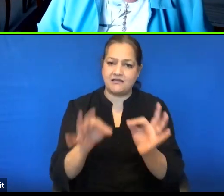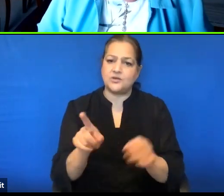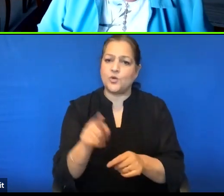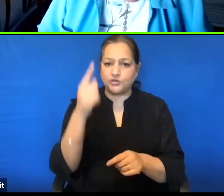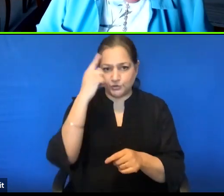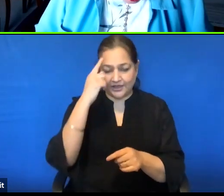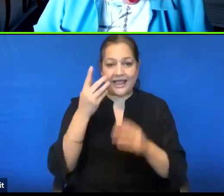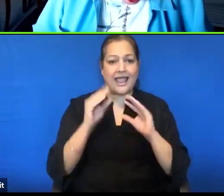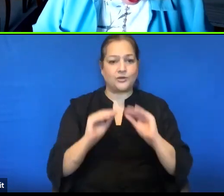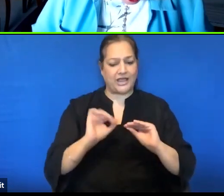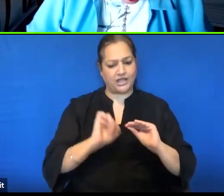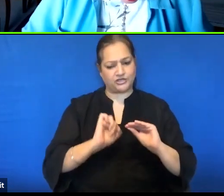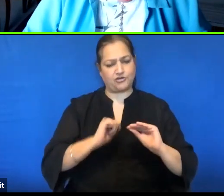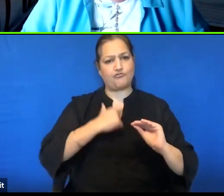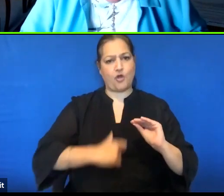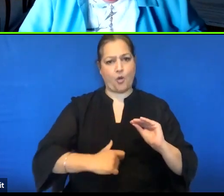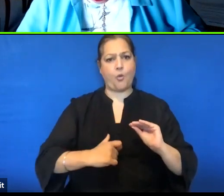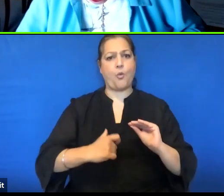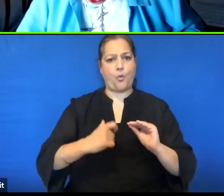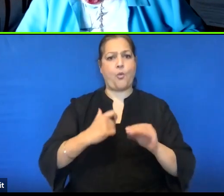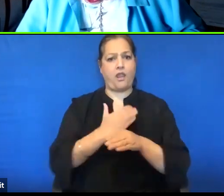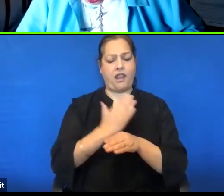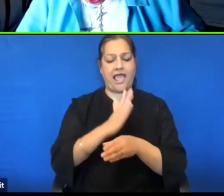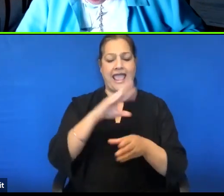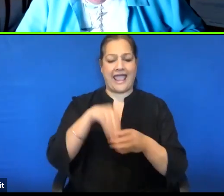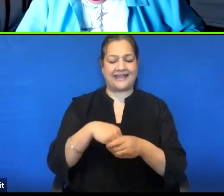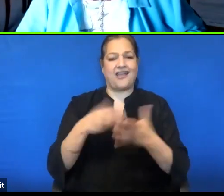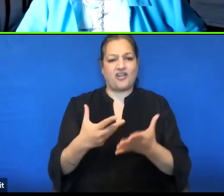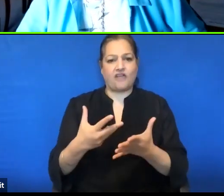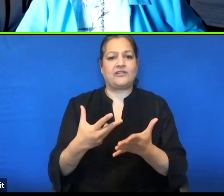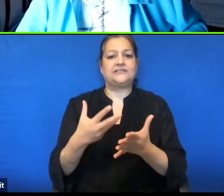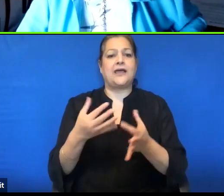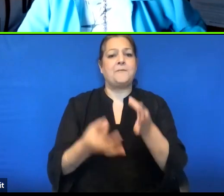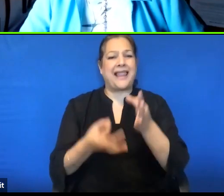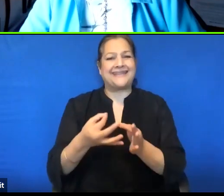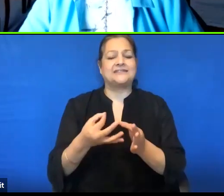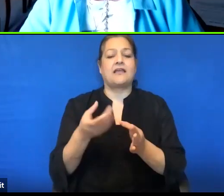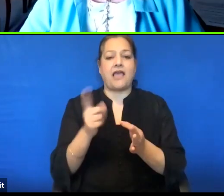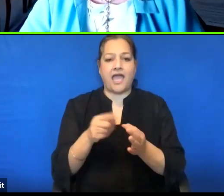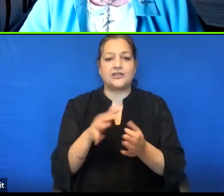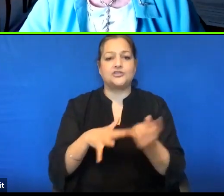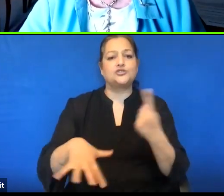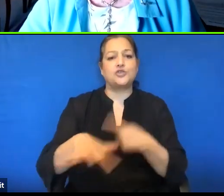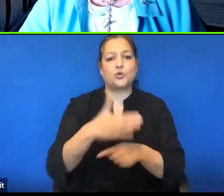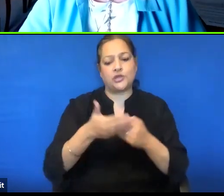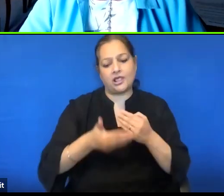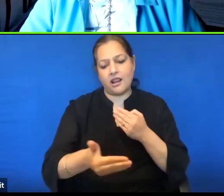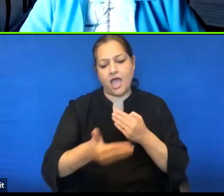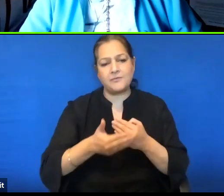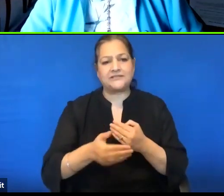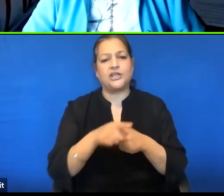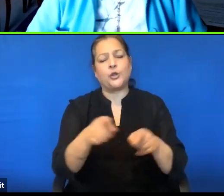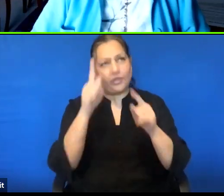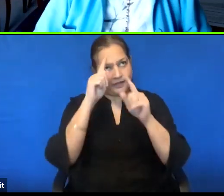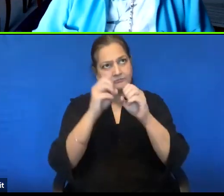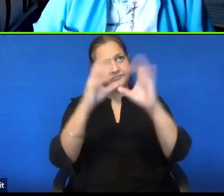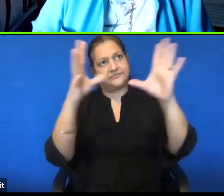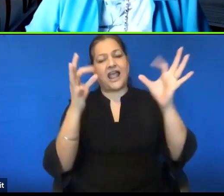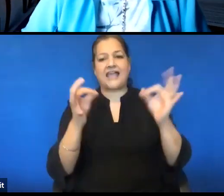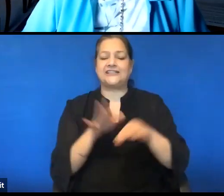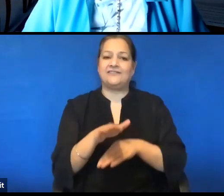education has in the current political and social climate? And what does your ideal future look like? My goodness me, that